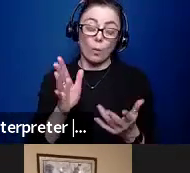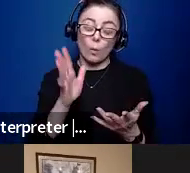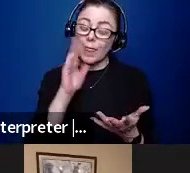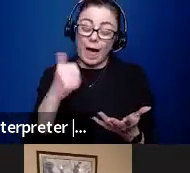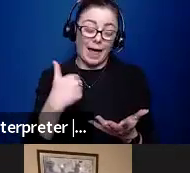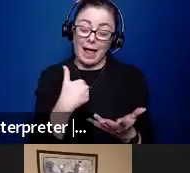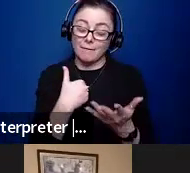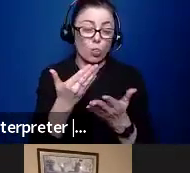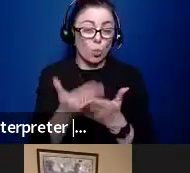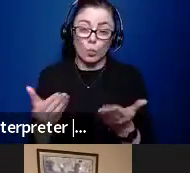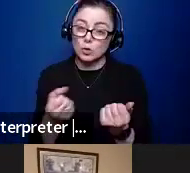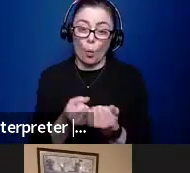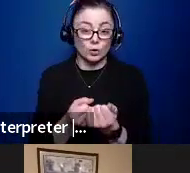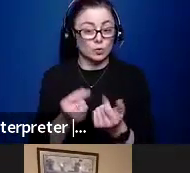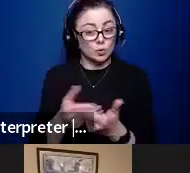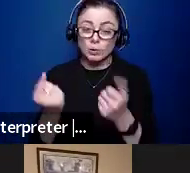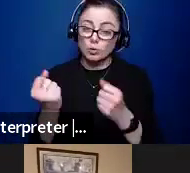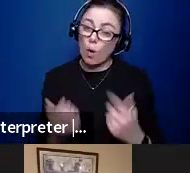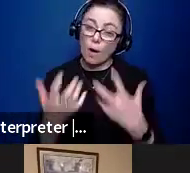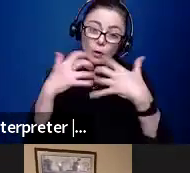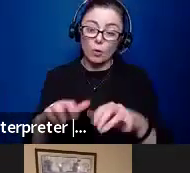strongly integrated into the system that we have today.